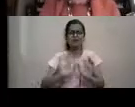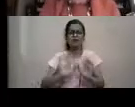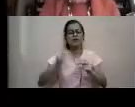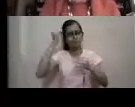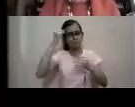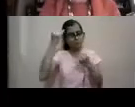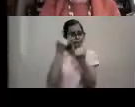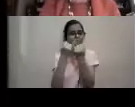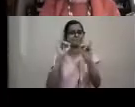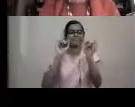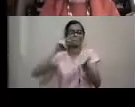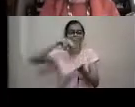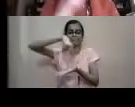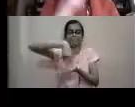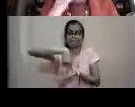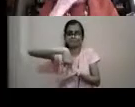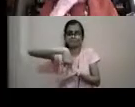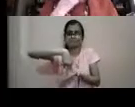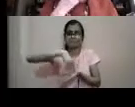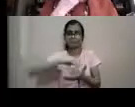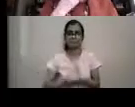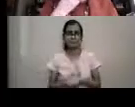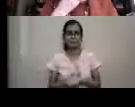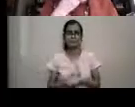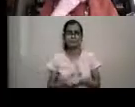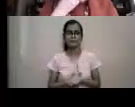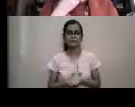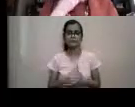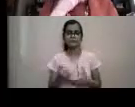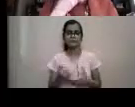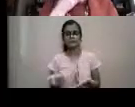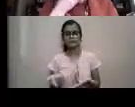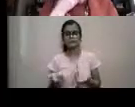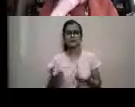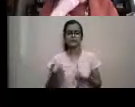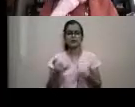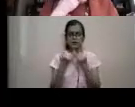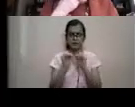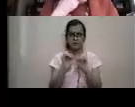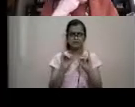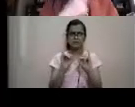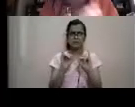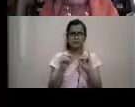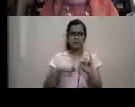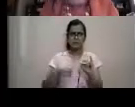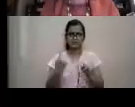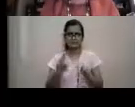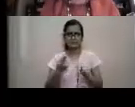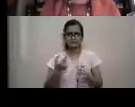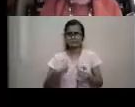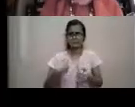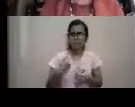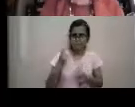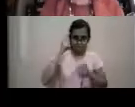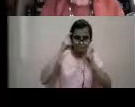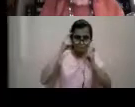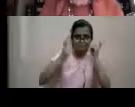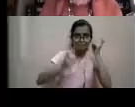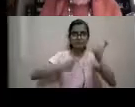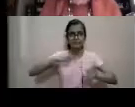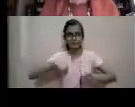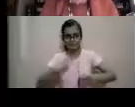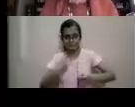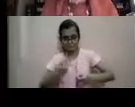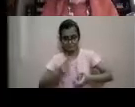shift from the understanding of independence as self-sufficiency to one of independence